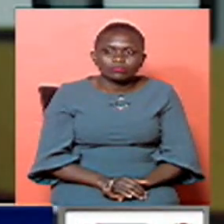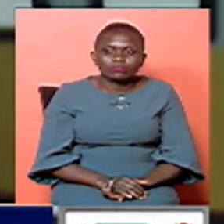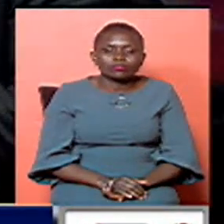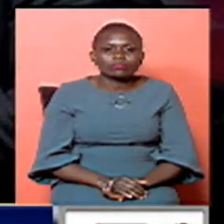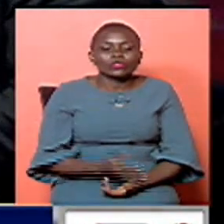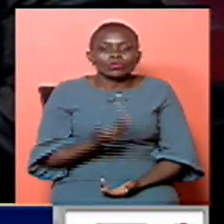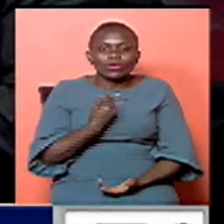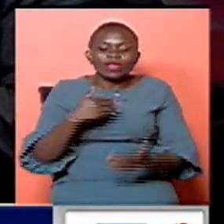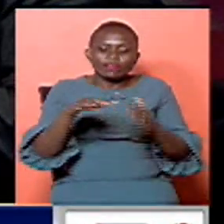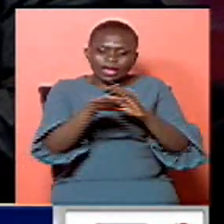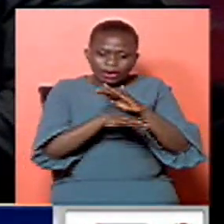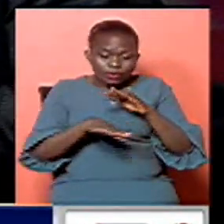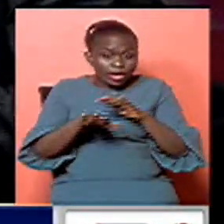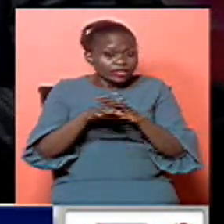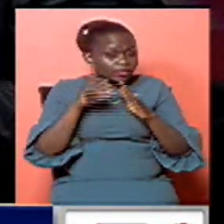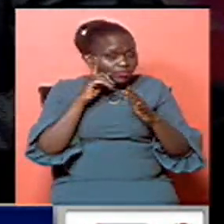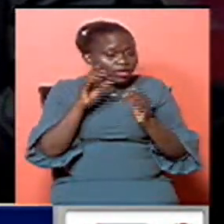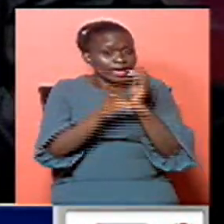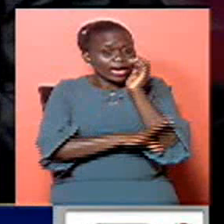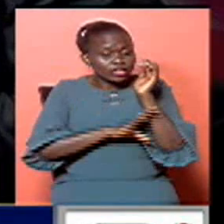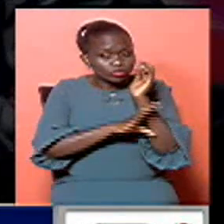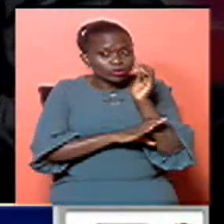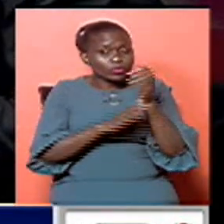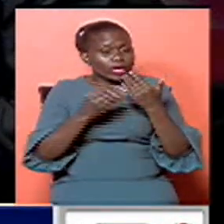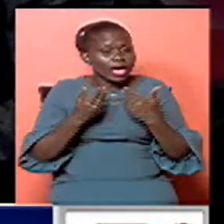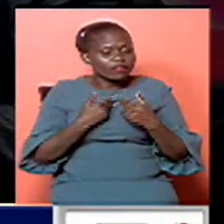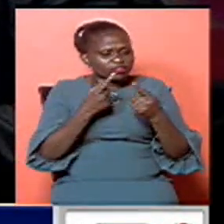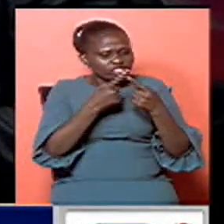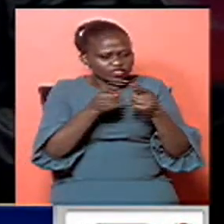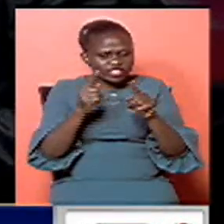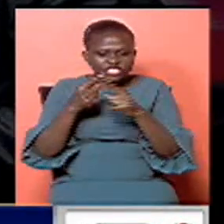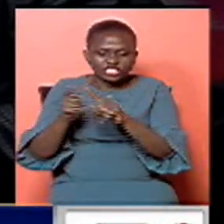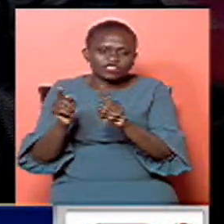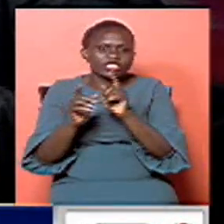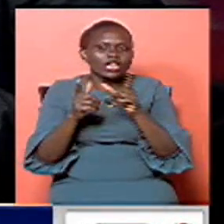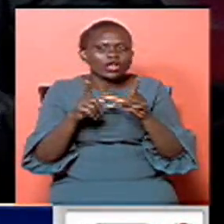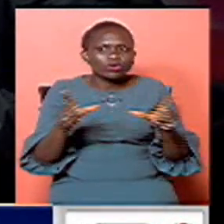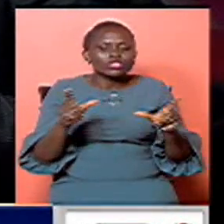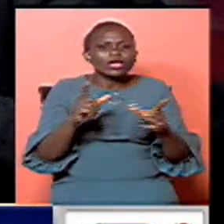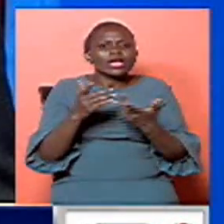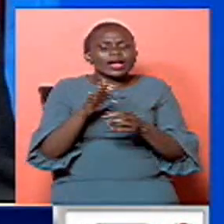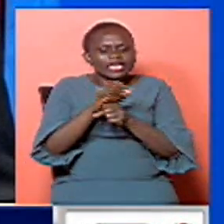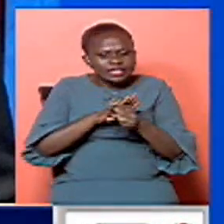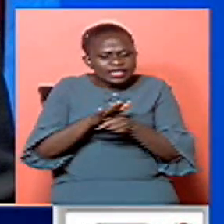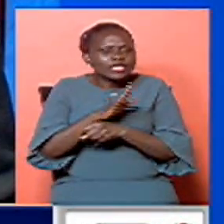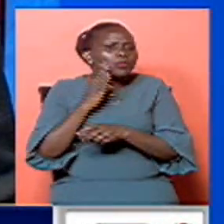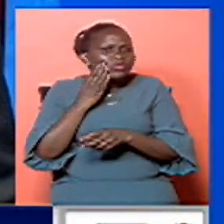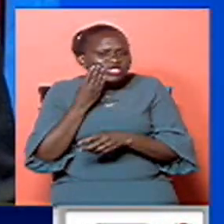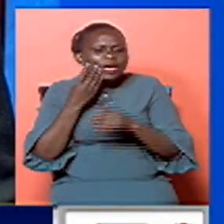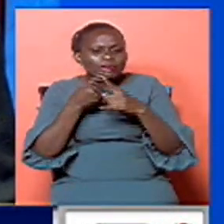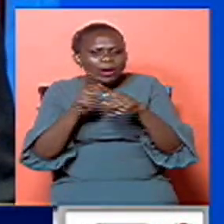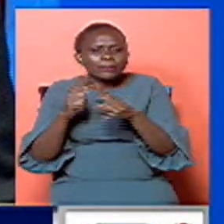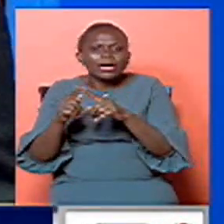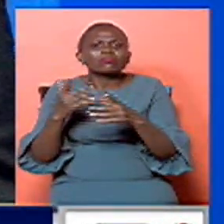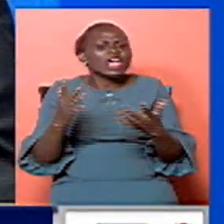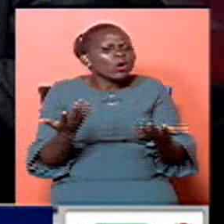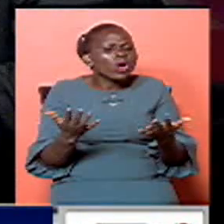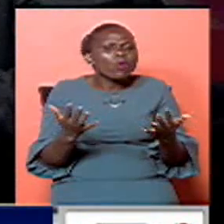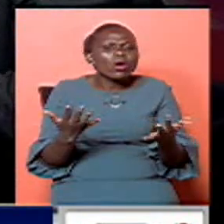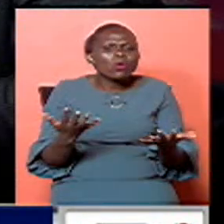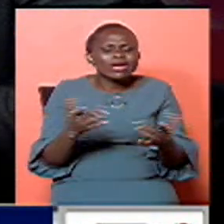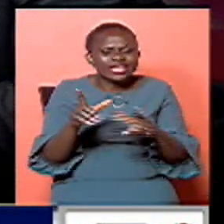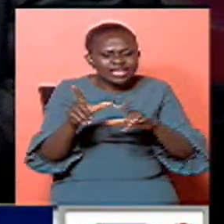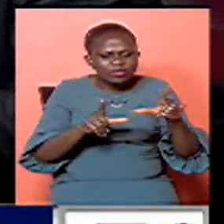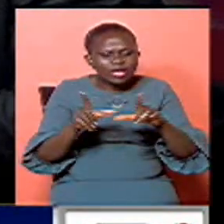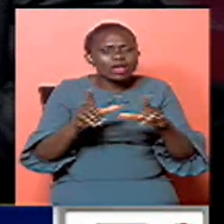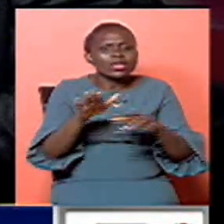are areas of the country where we use, several languages, like Kasese, Busia, and so on. How do you handle this in that